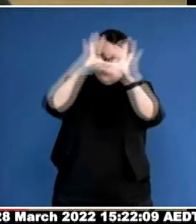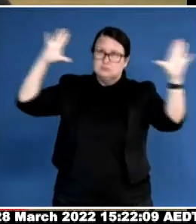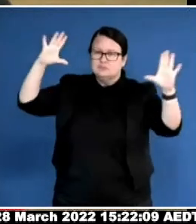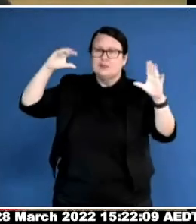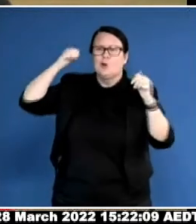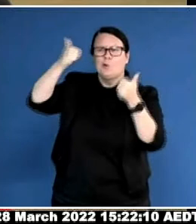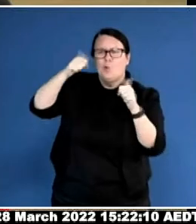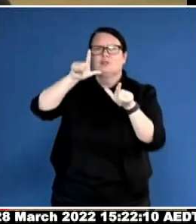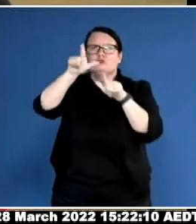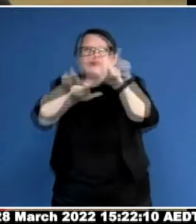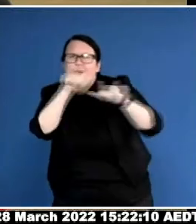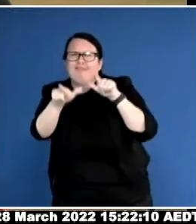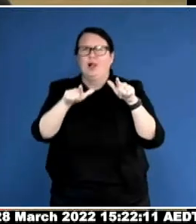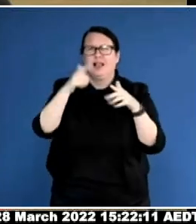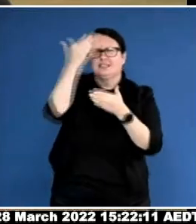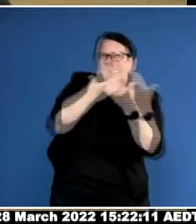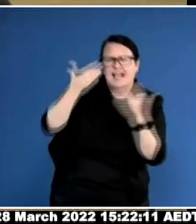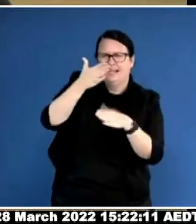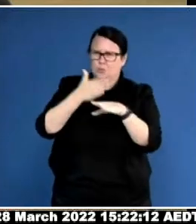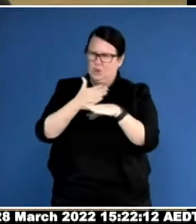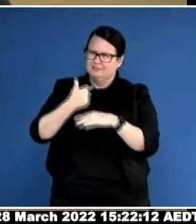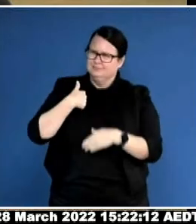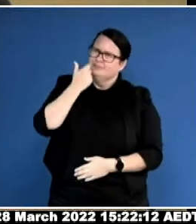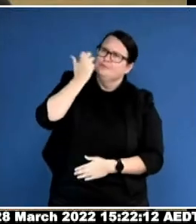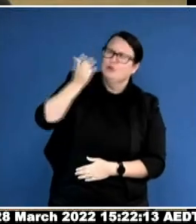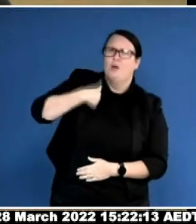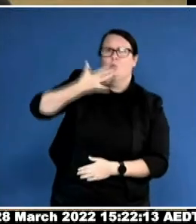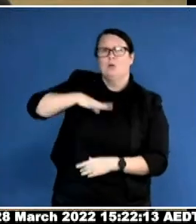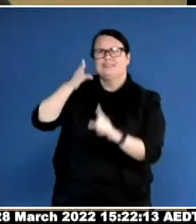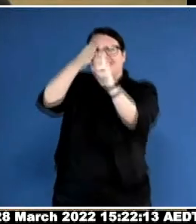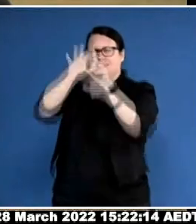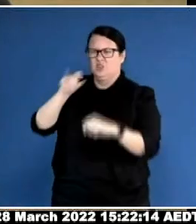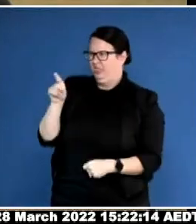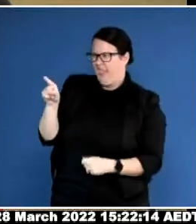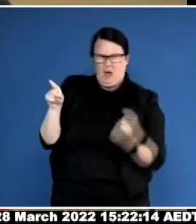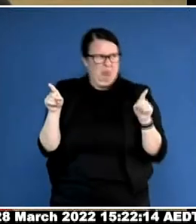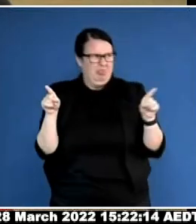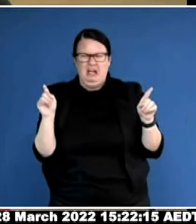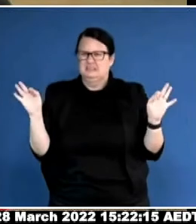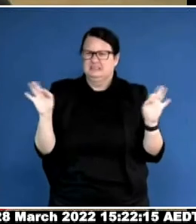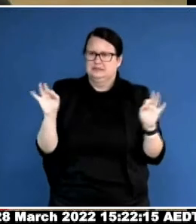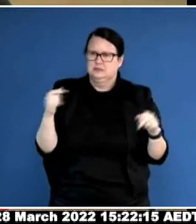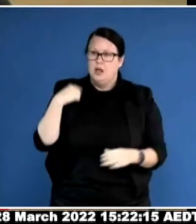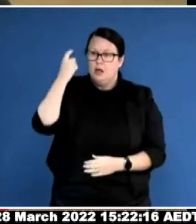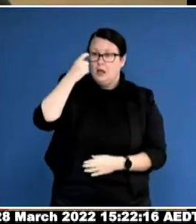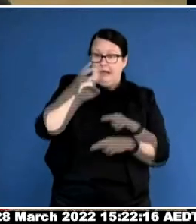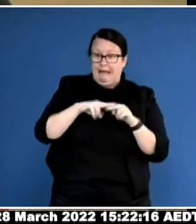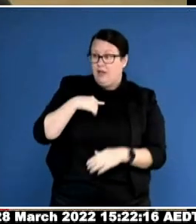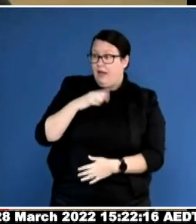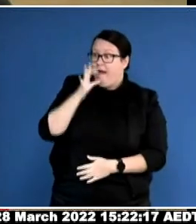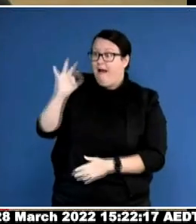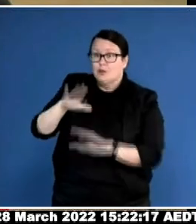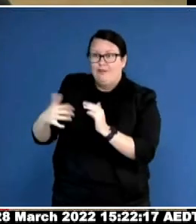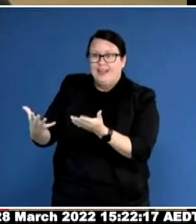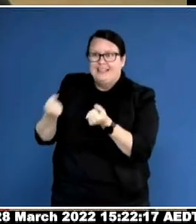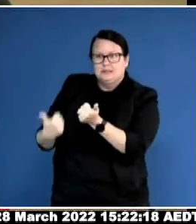full, travelling, studying and working. I was scared that if I started to make inquiries about receiving